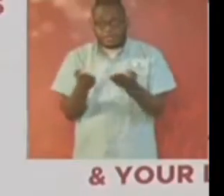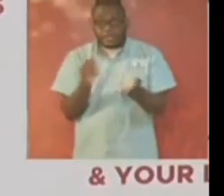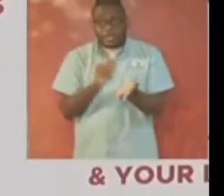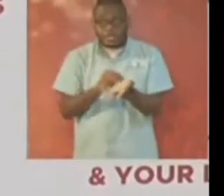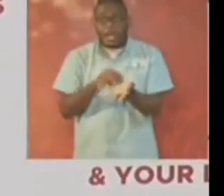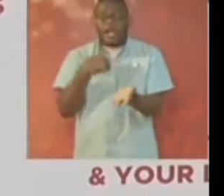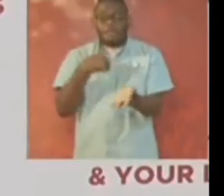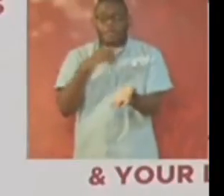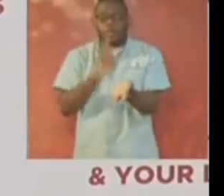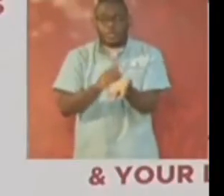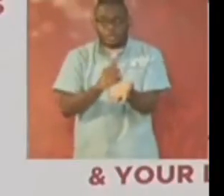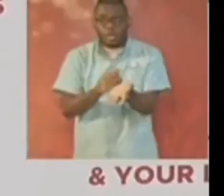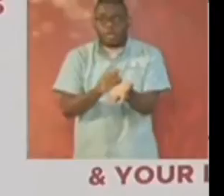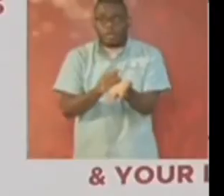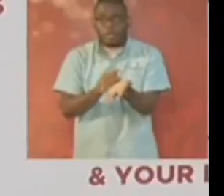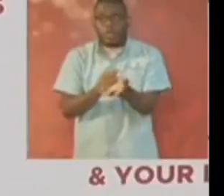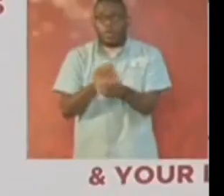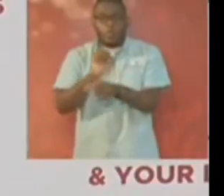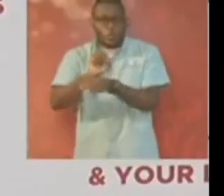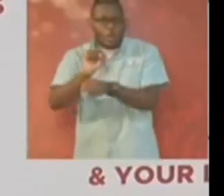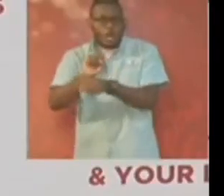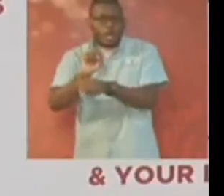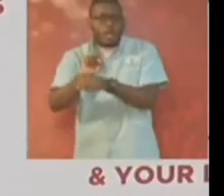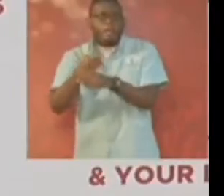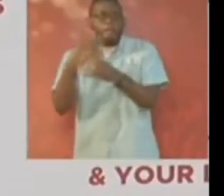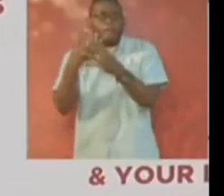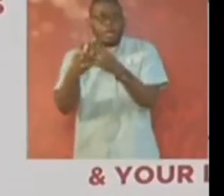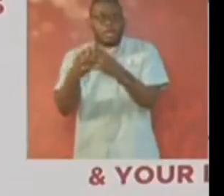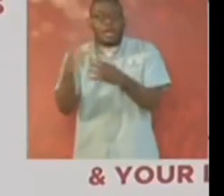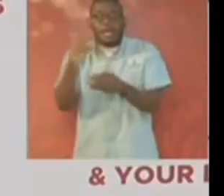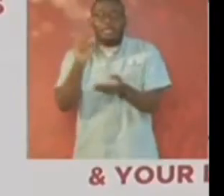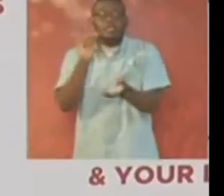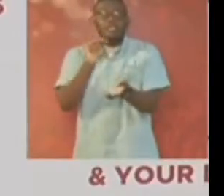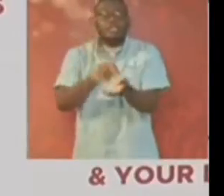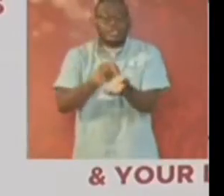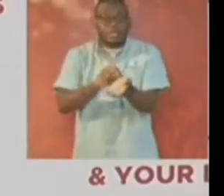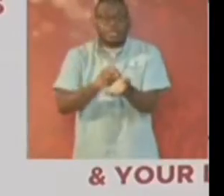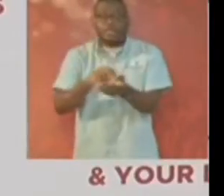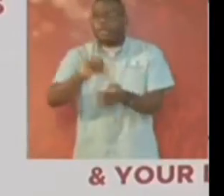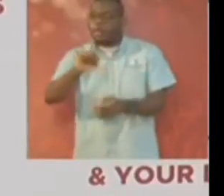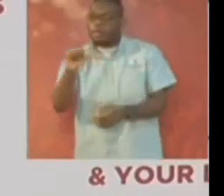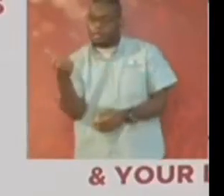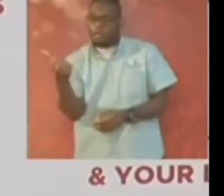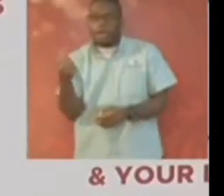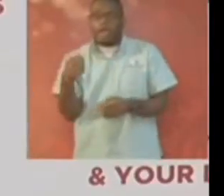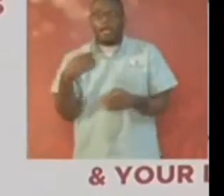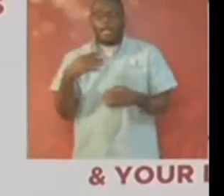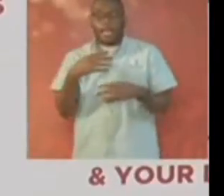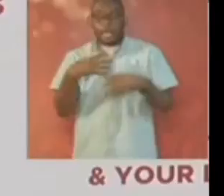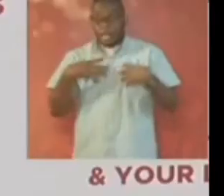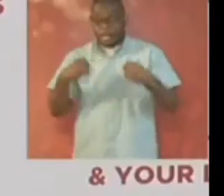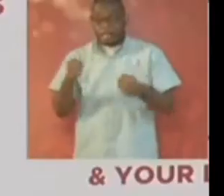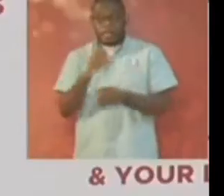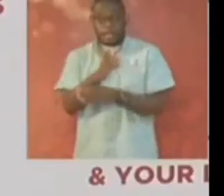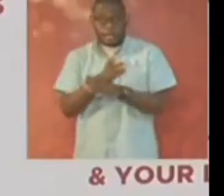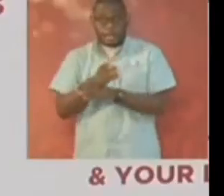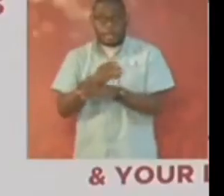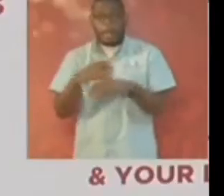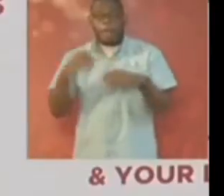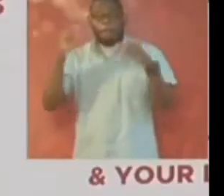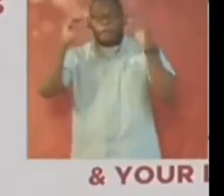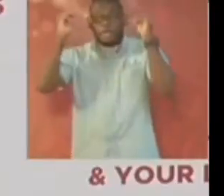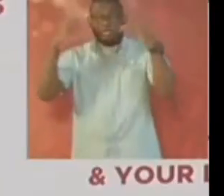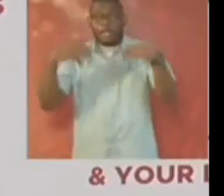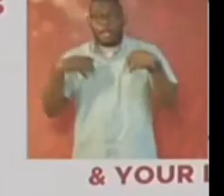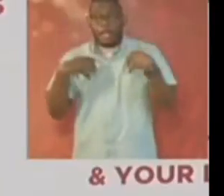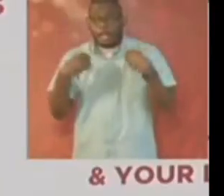to the prison's medical services, as well as nurses, orderlies, and medics. The Ministry of Health provides support with respect to